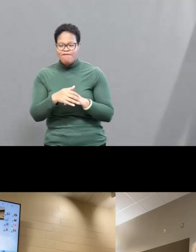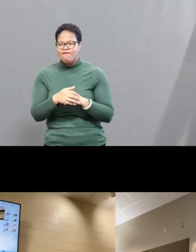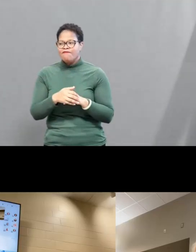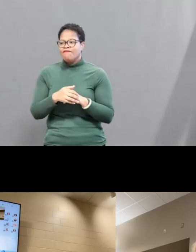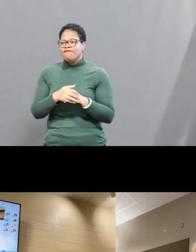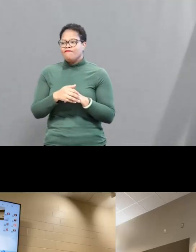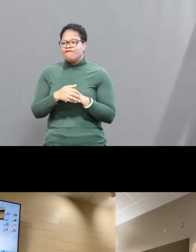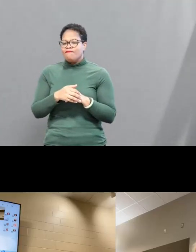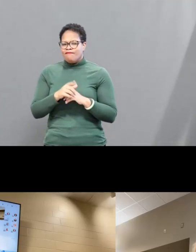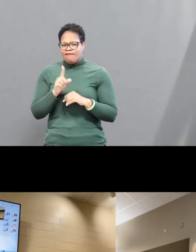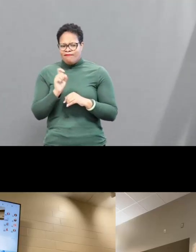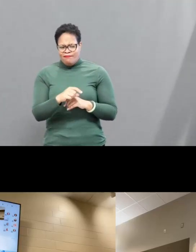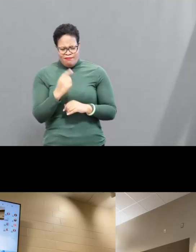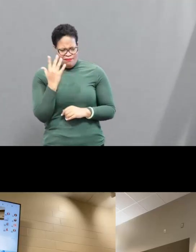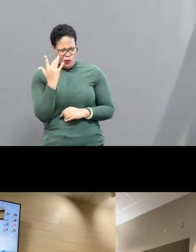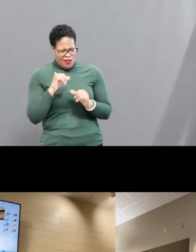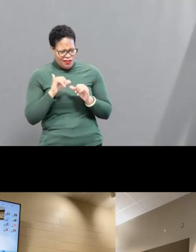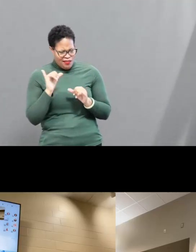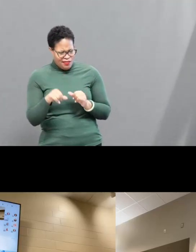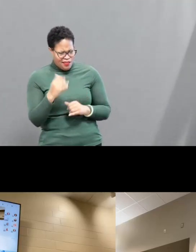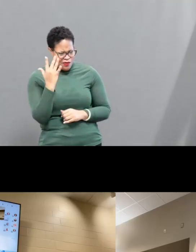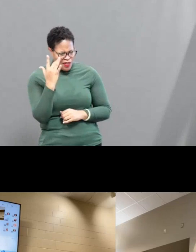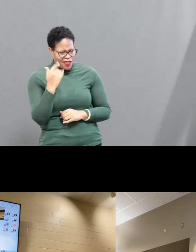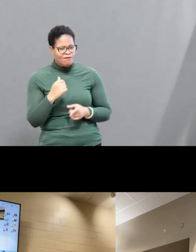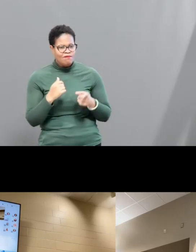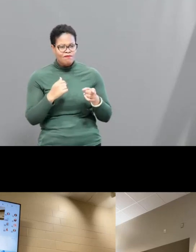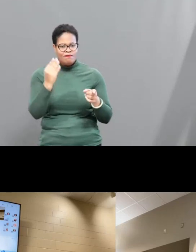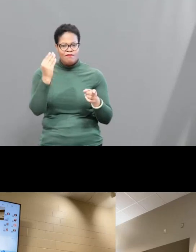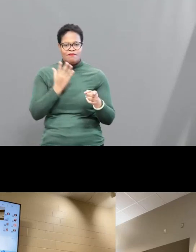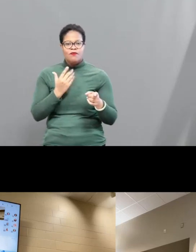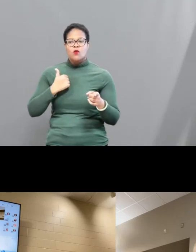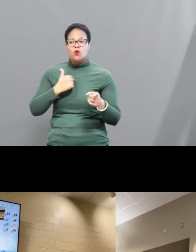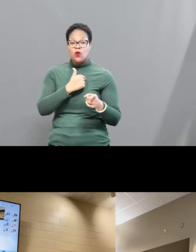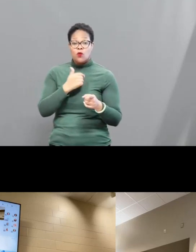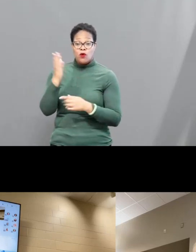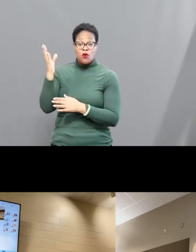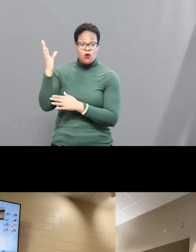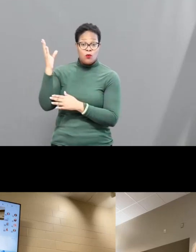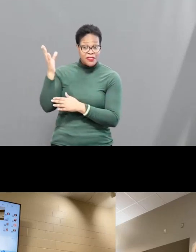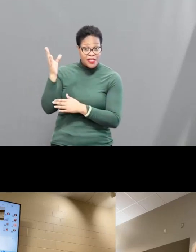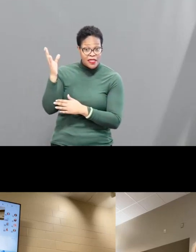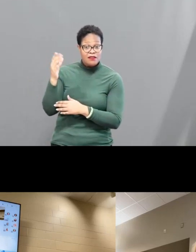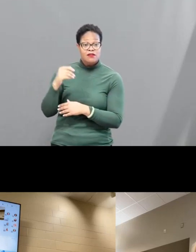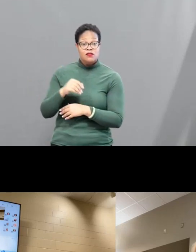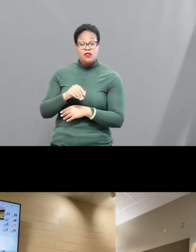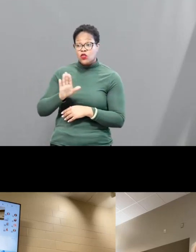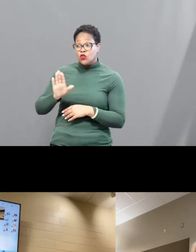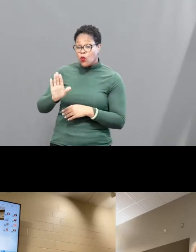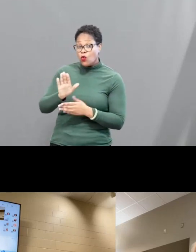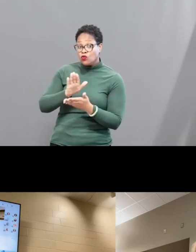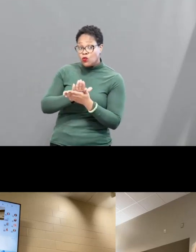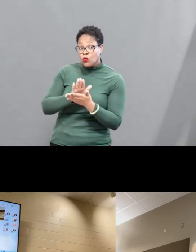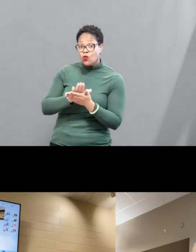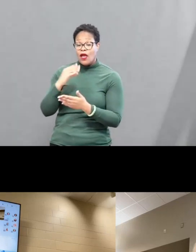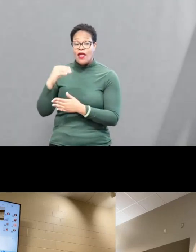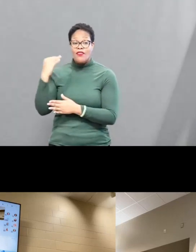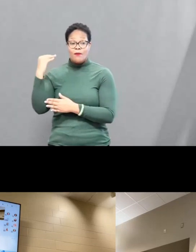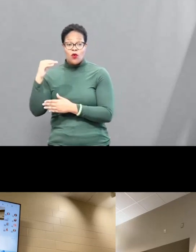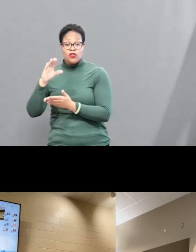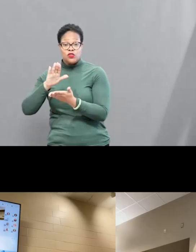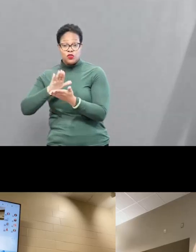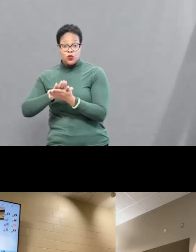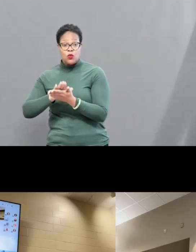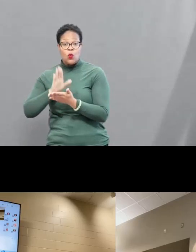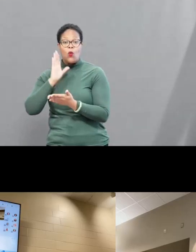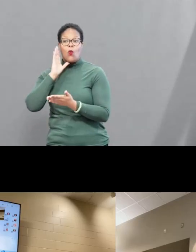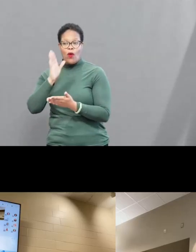said, why? And he said, we're going to present that your school and the Morganton School will